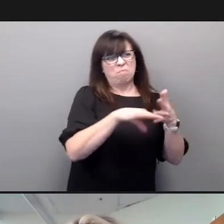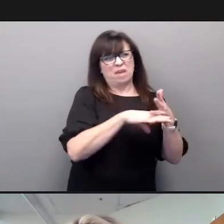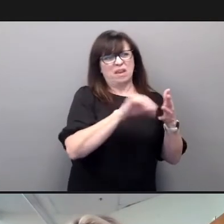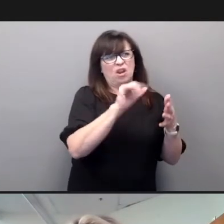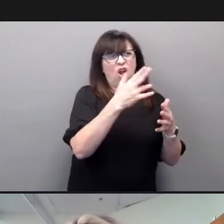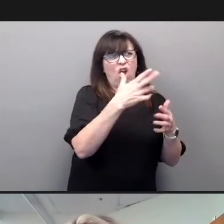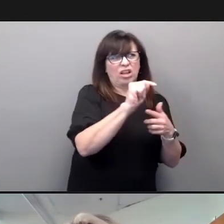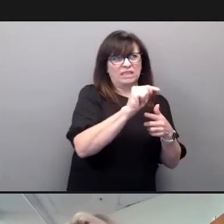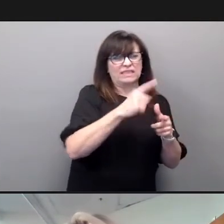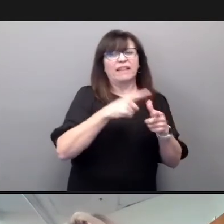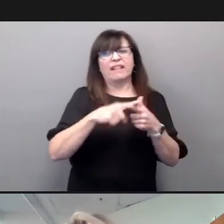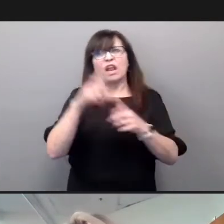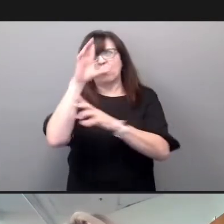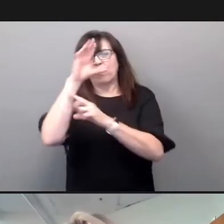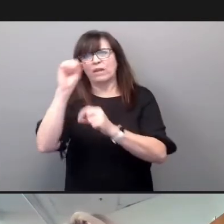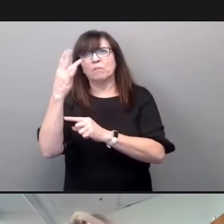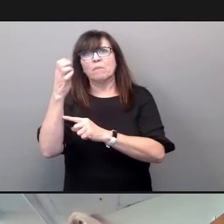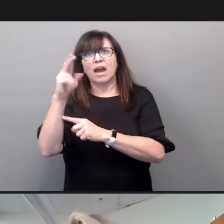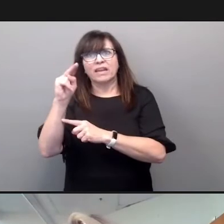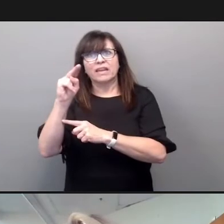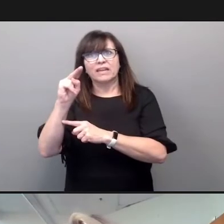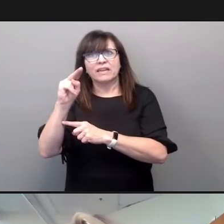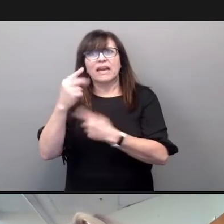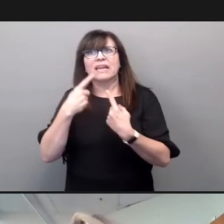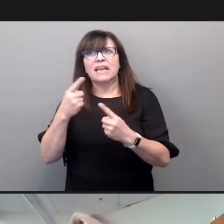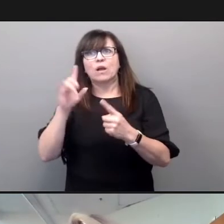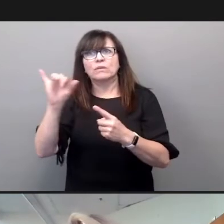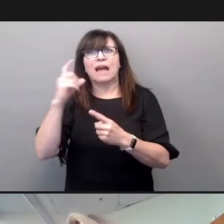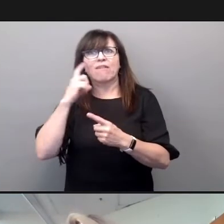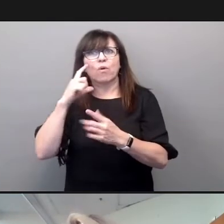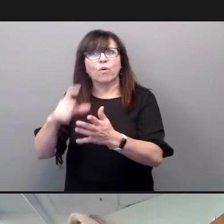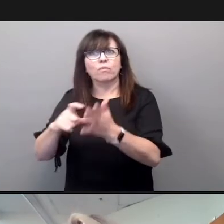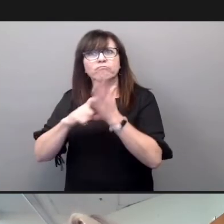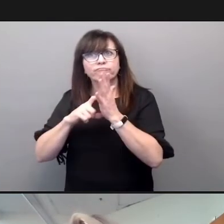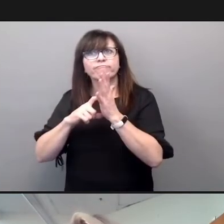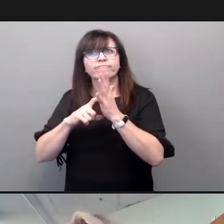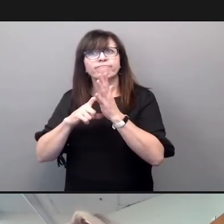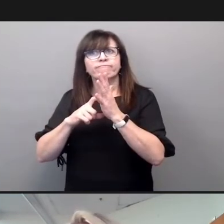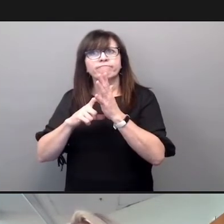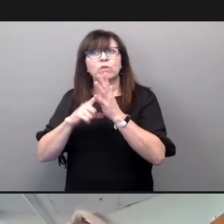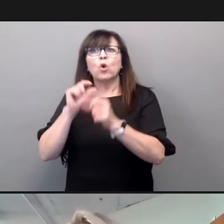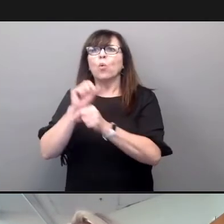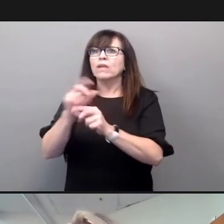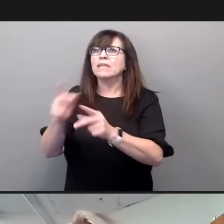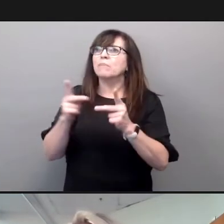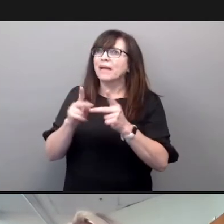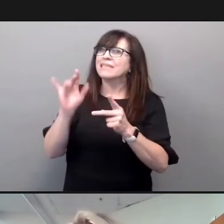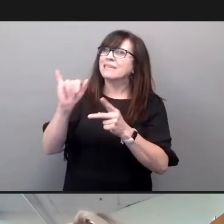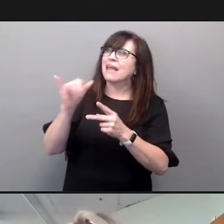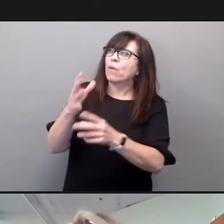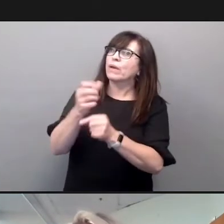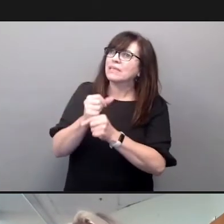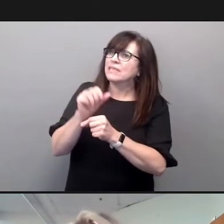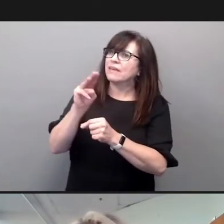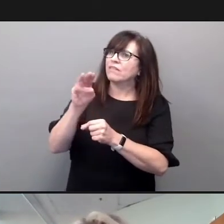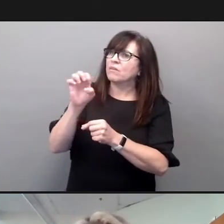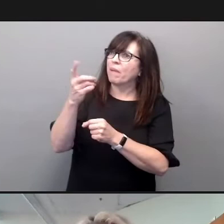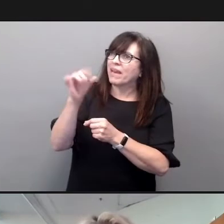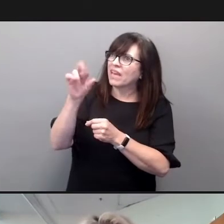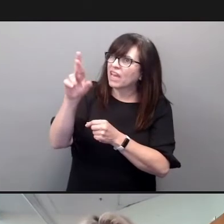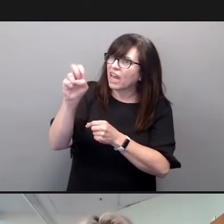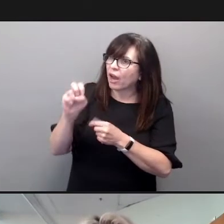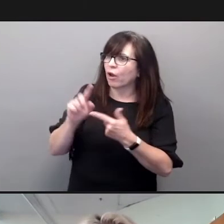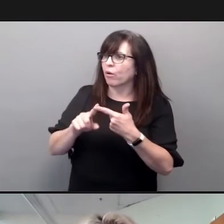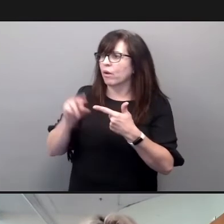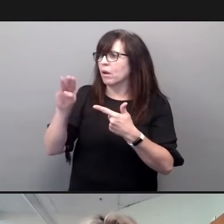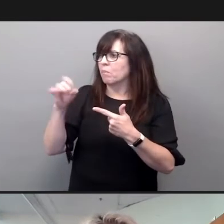announced mandatory vaccine for healthcare workers who worked in places that got Medicare or Medicaid, which is virtually